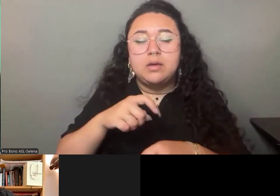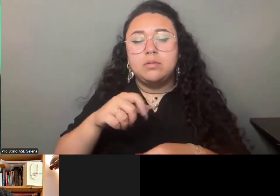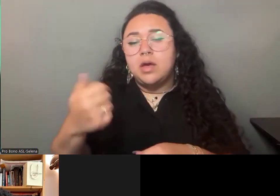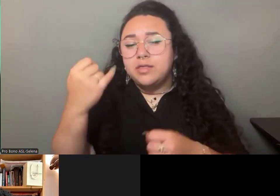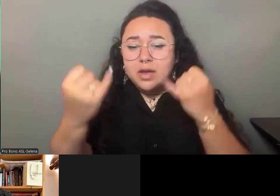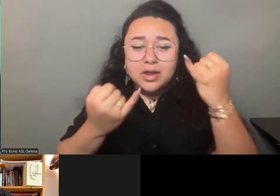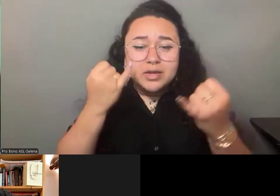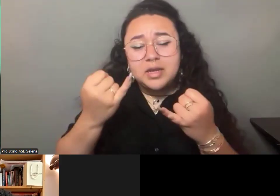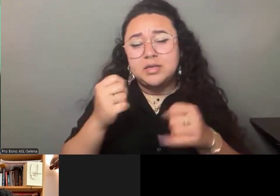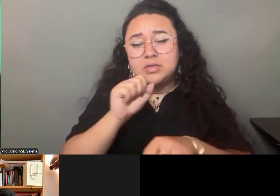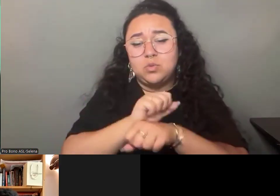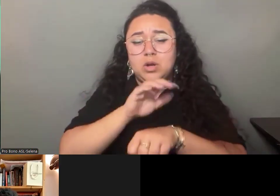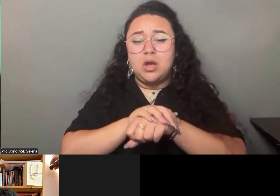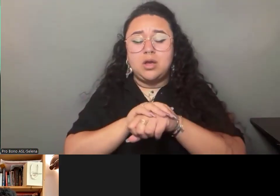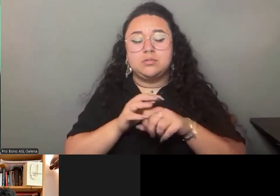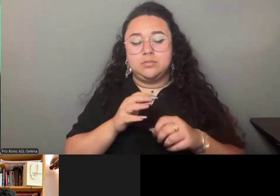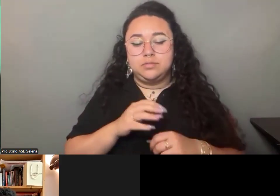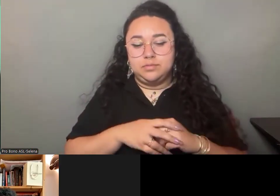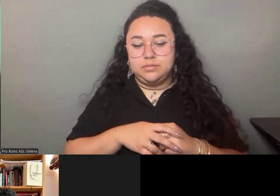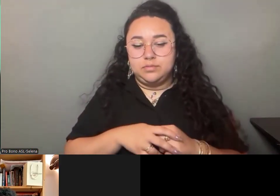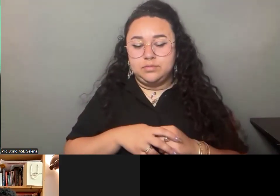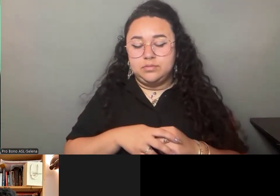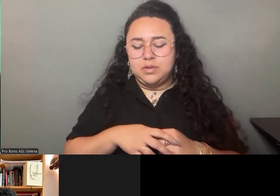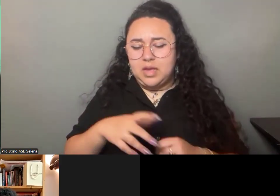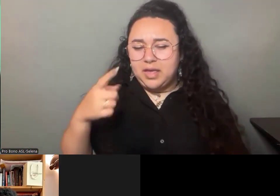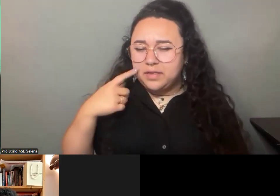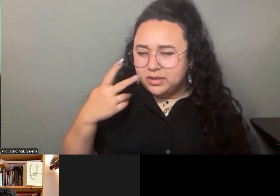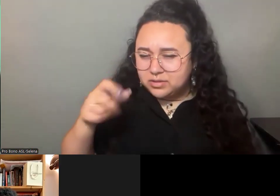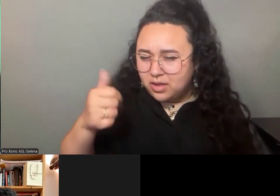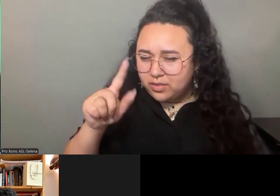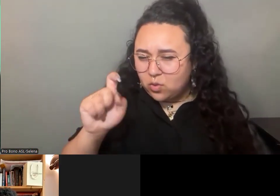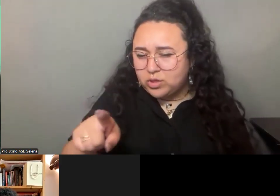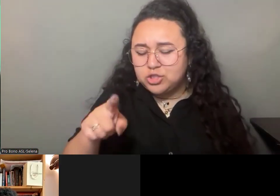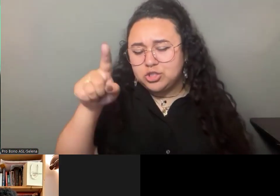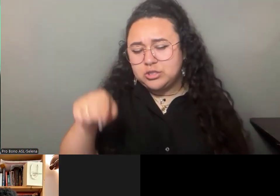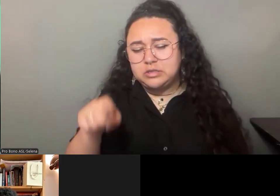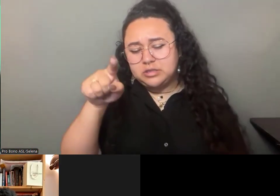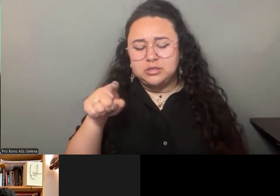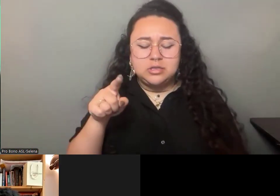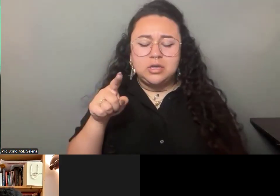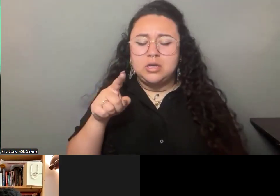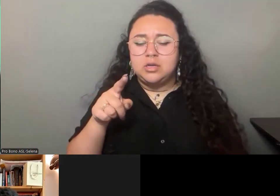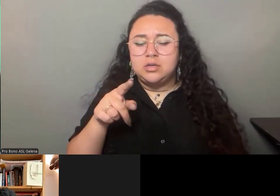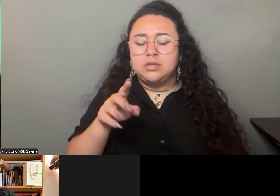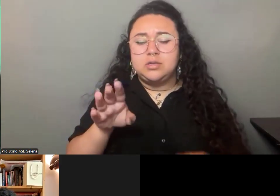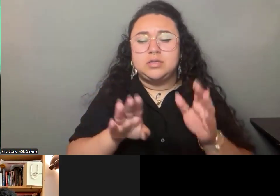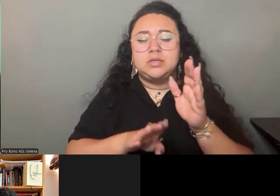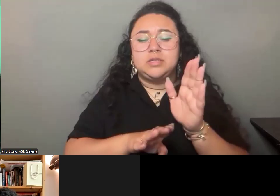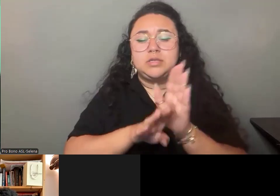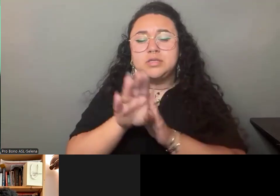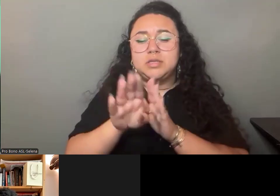work on. And this gets at one of the other questions I saw in there, people developing new interests as a